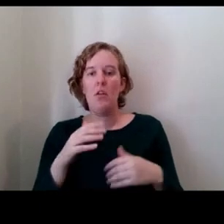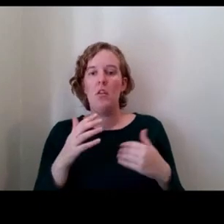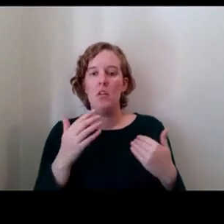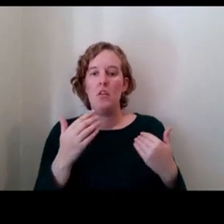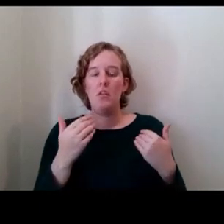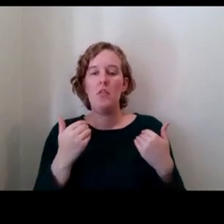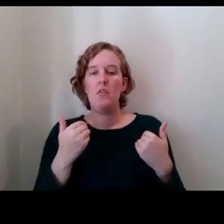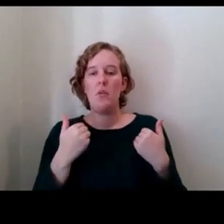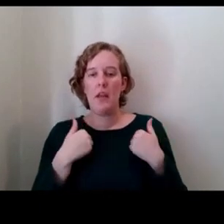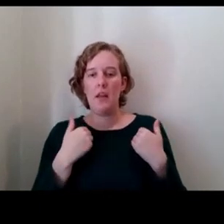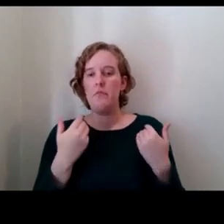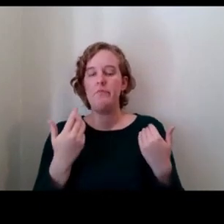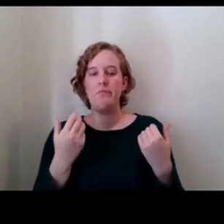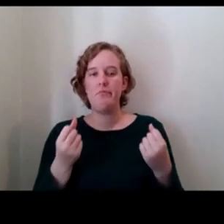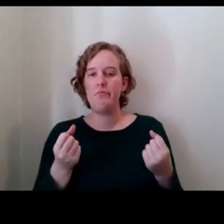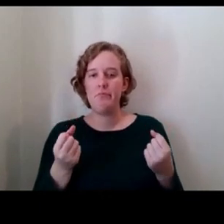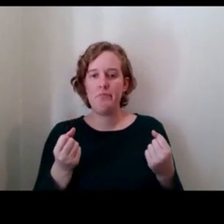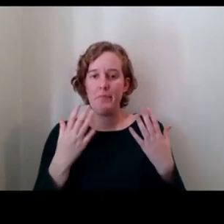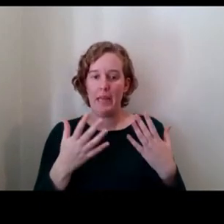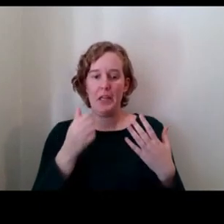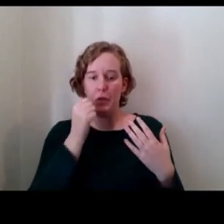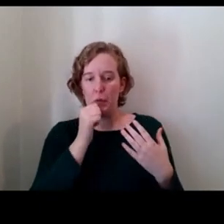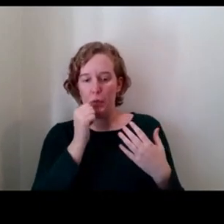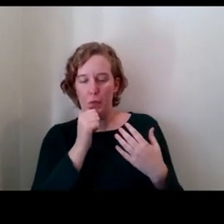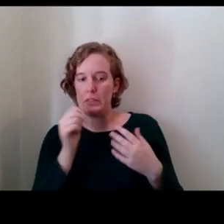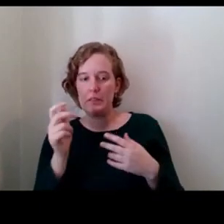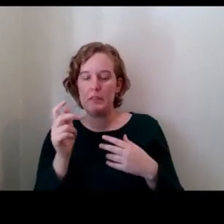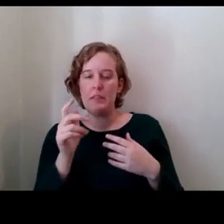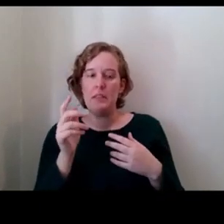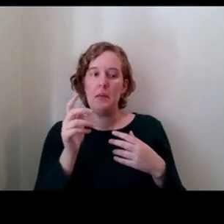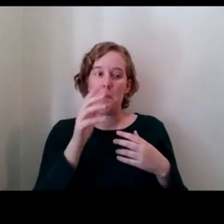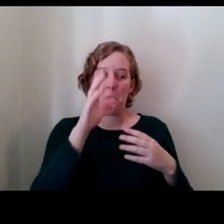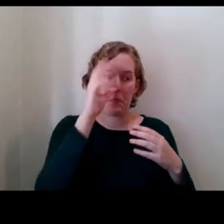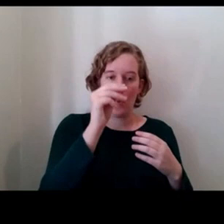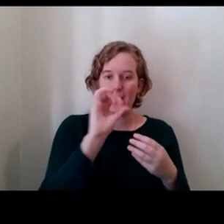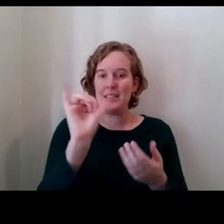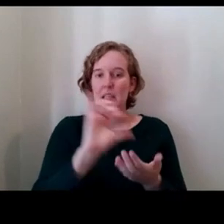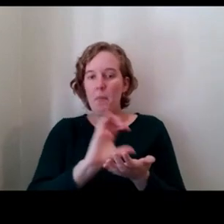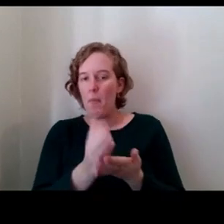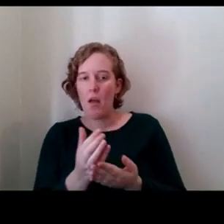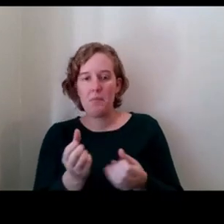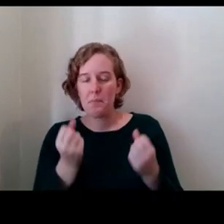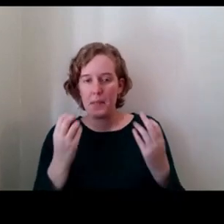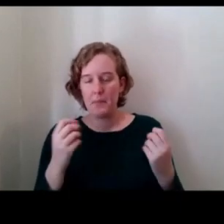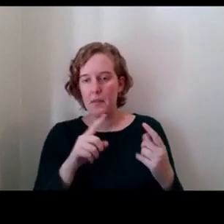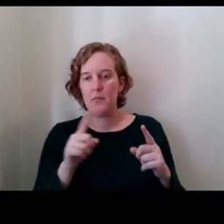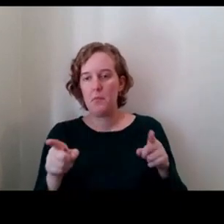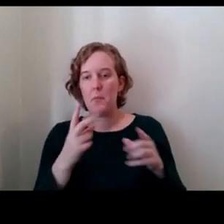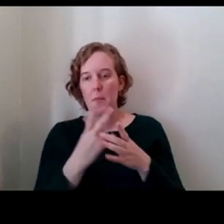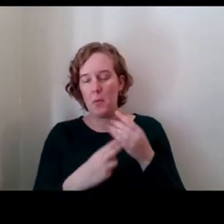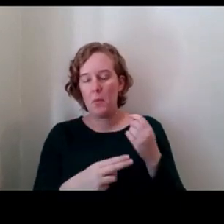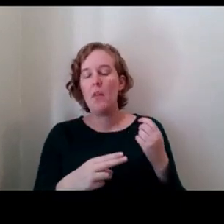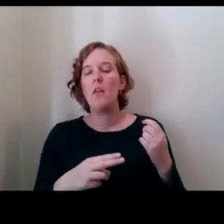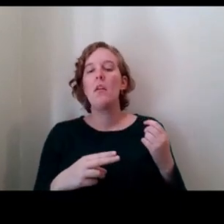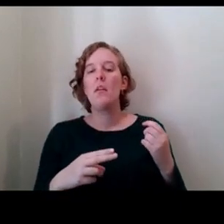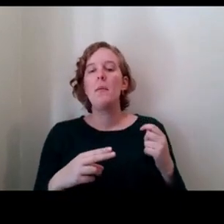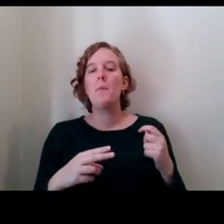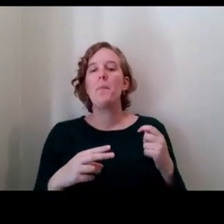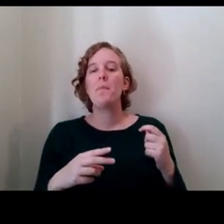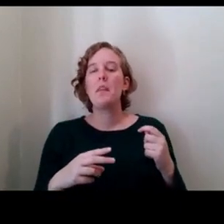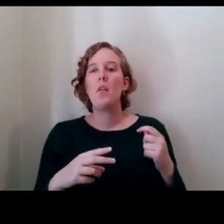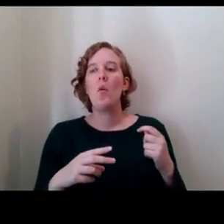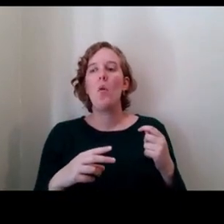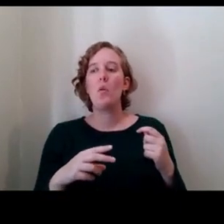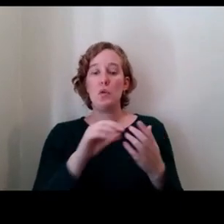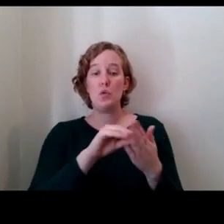gender balance. We had as many girls wanting to do this as boys. And I think in part it was because the students were focused